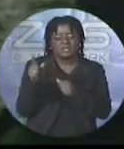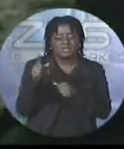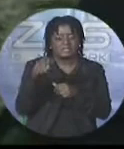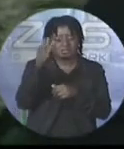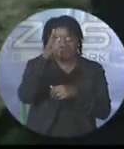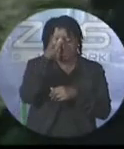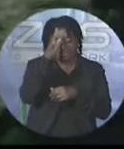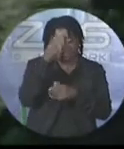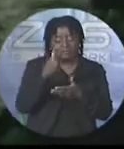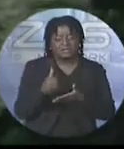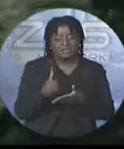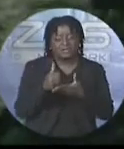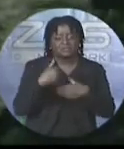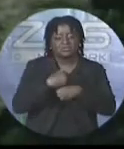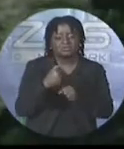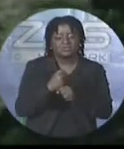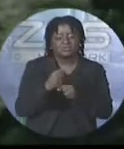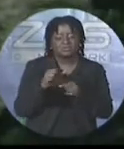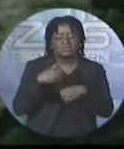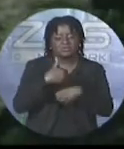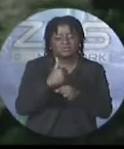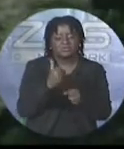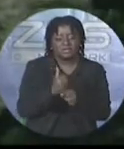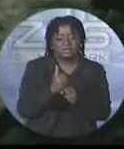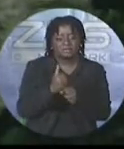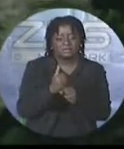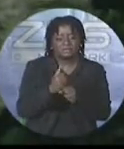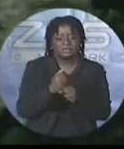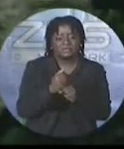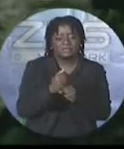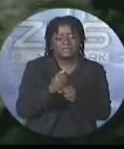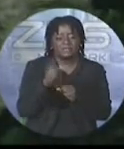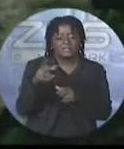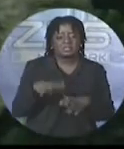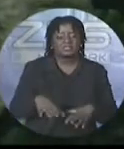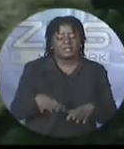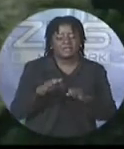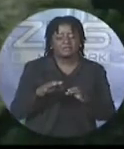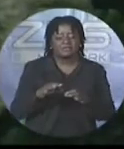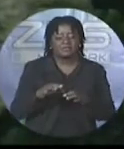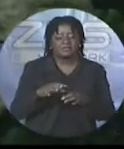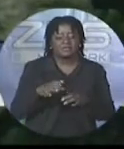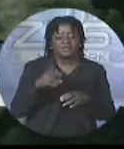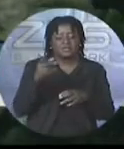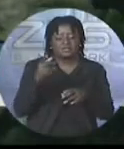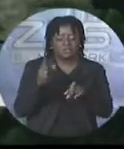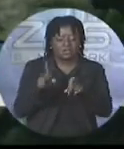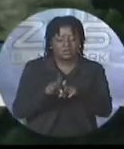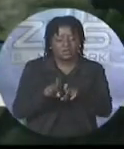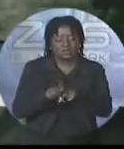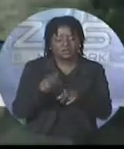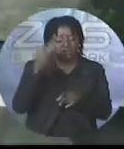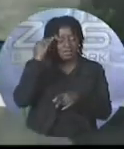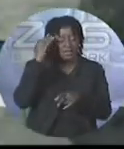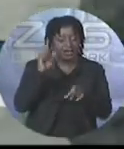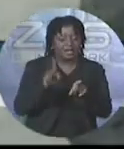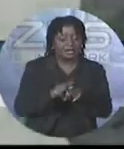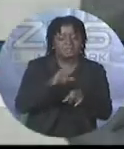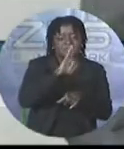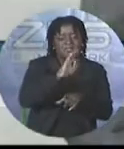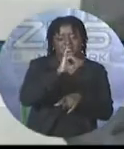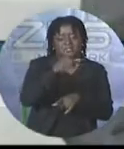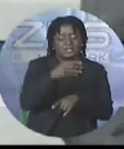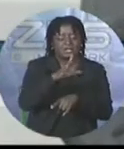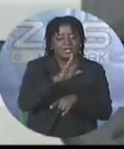tapestry of his life. Dr. Nottage, affectionately known as BJ, Bernie, Jay, Uncle Gray